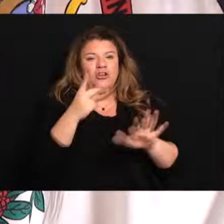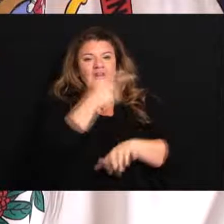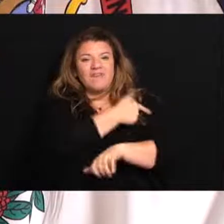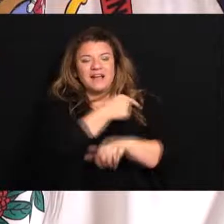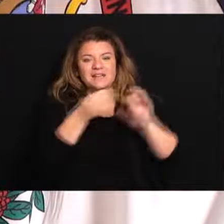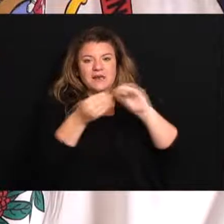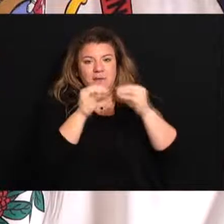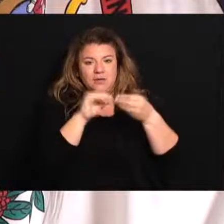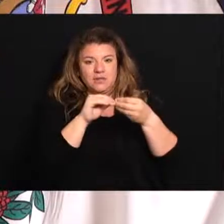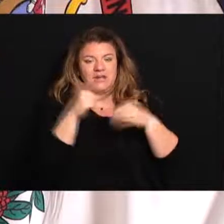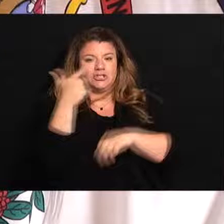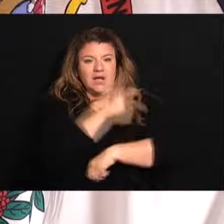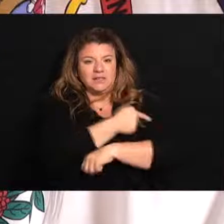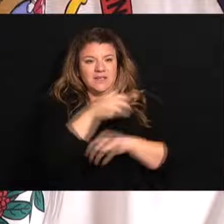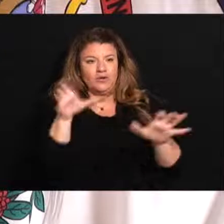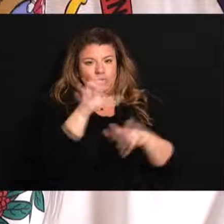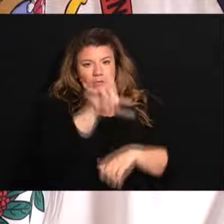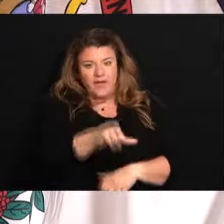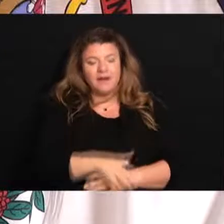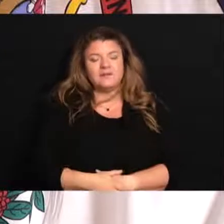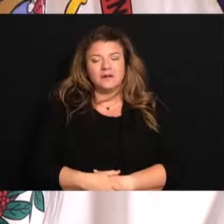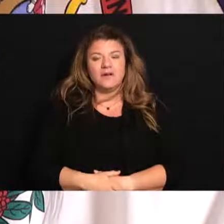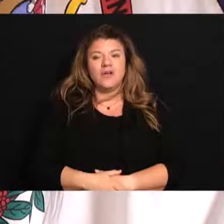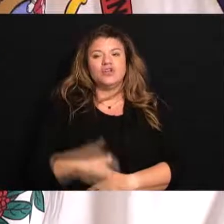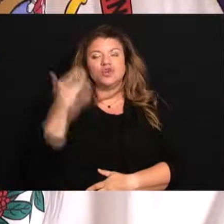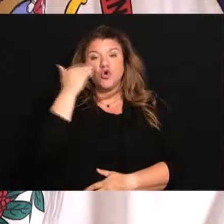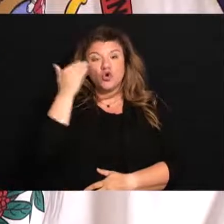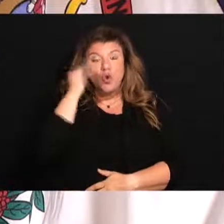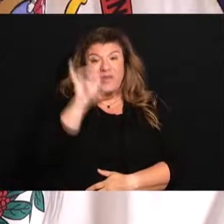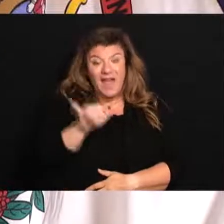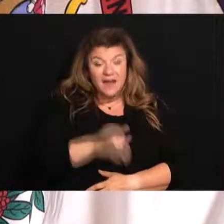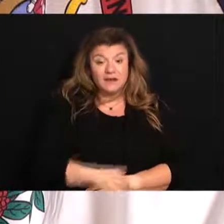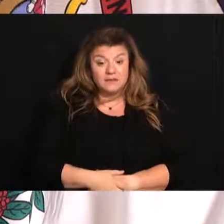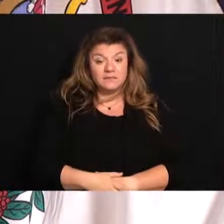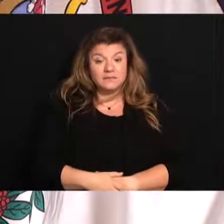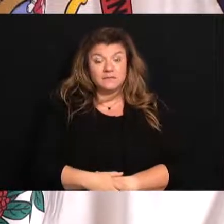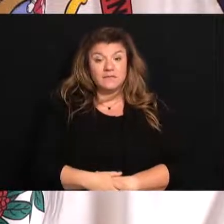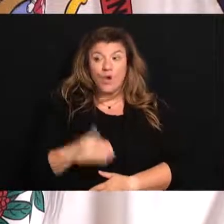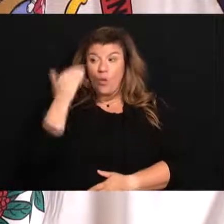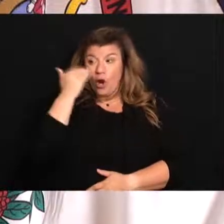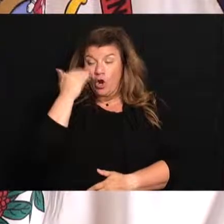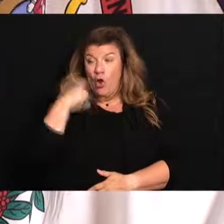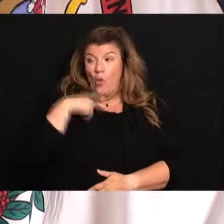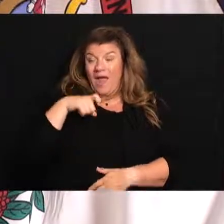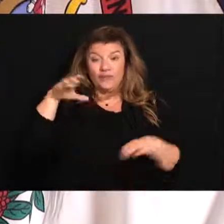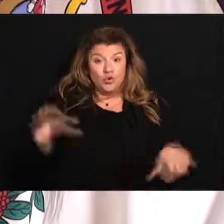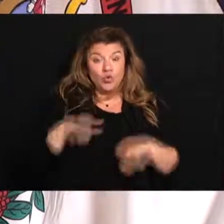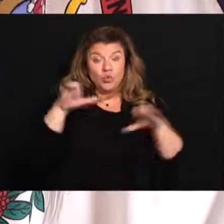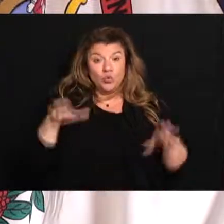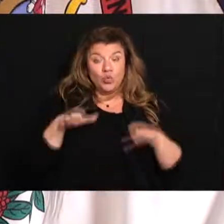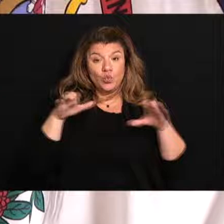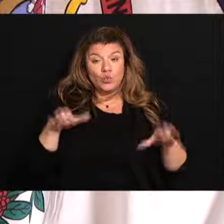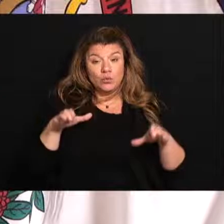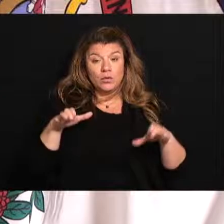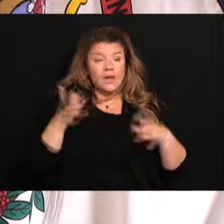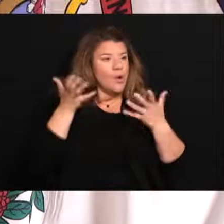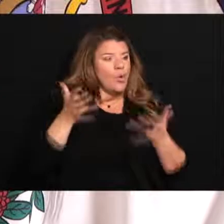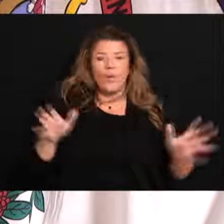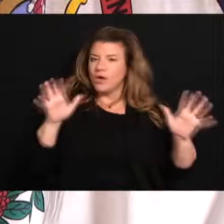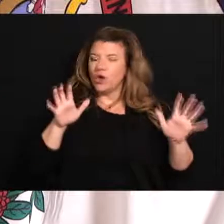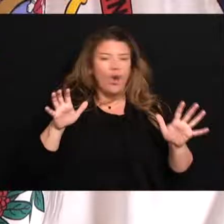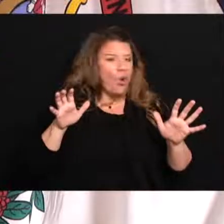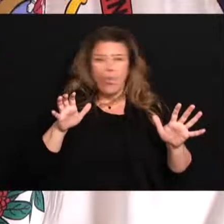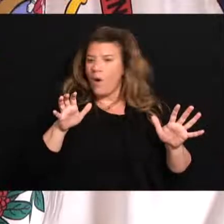booster shots. So with that being said, we know what we got to do, West Virginia. We don't want to let this